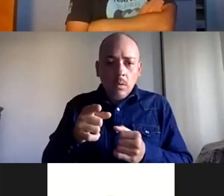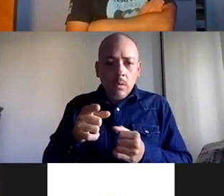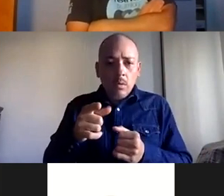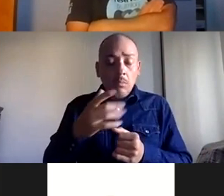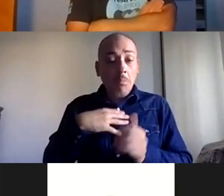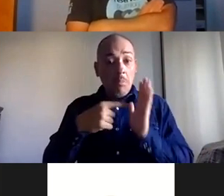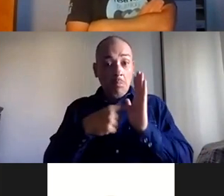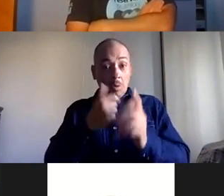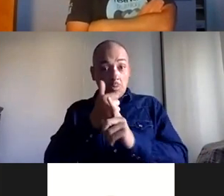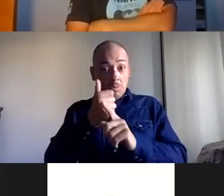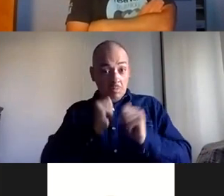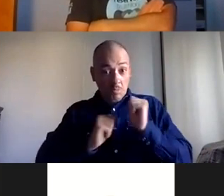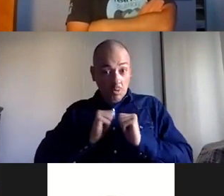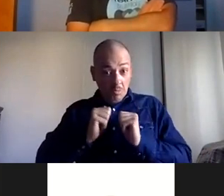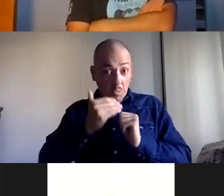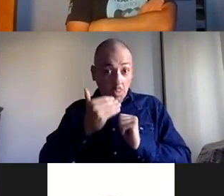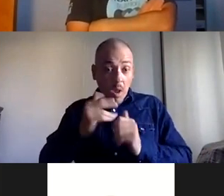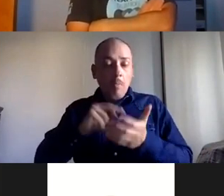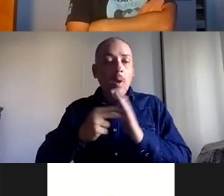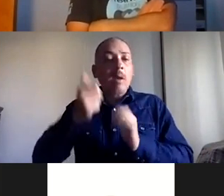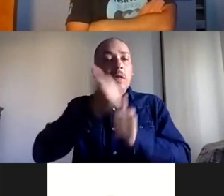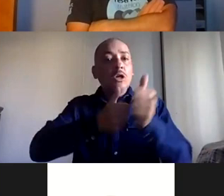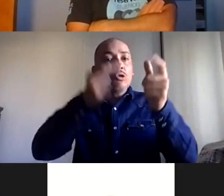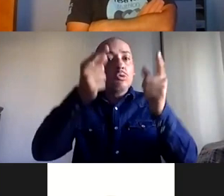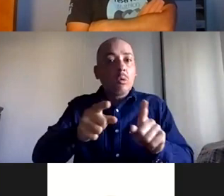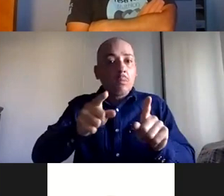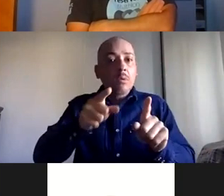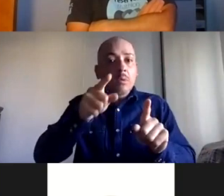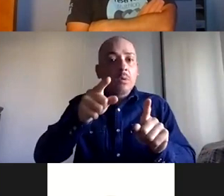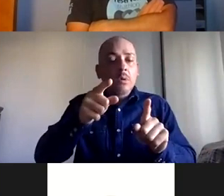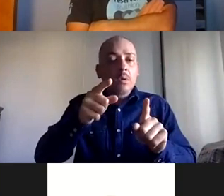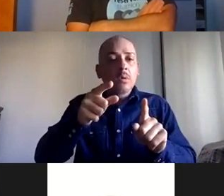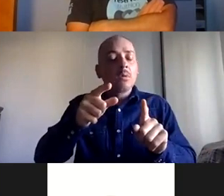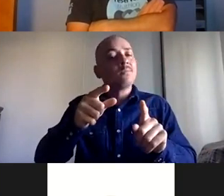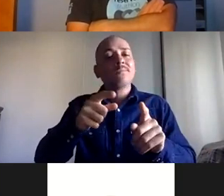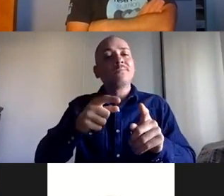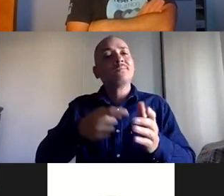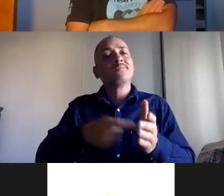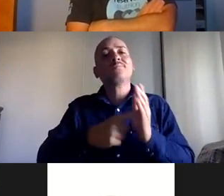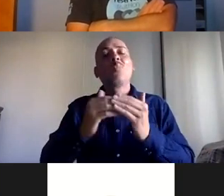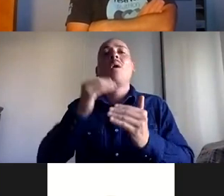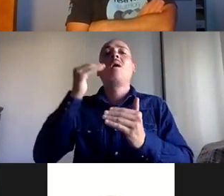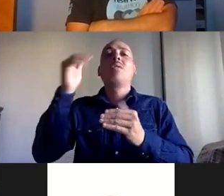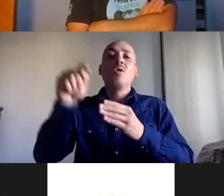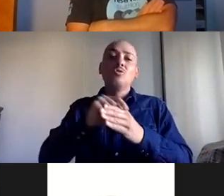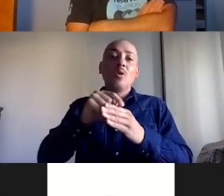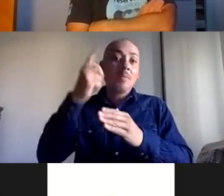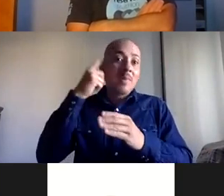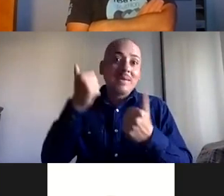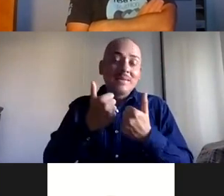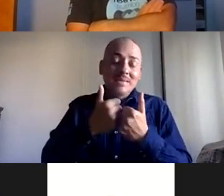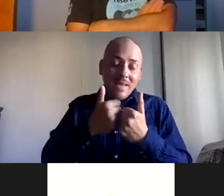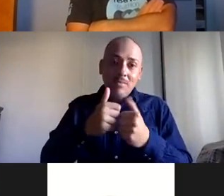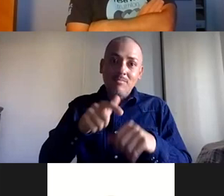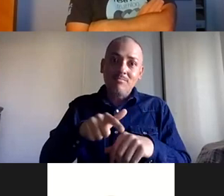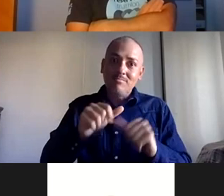model is performing so well, each episode is taking way longer to train because the games are lasting much, much longer.